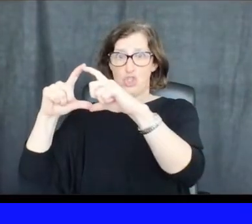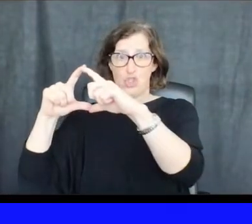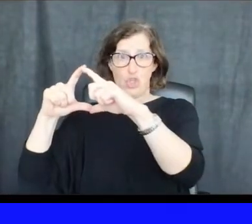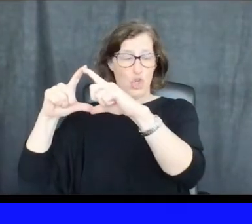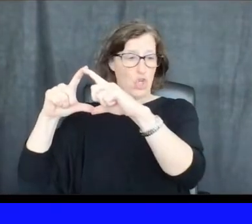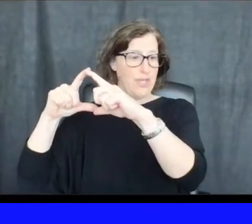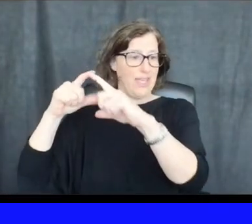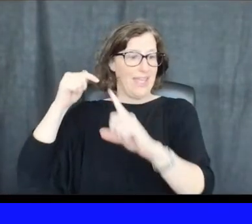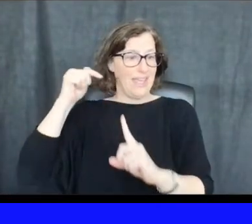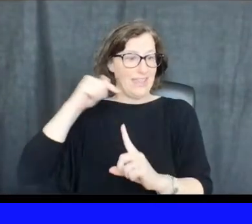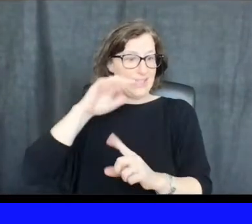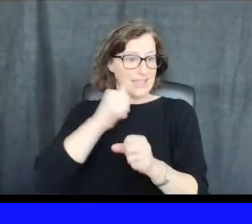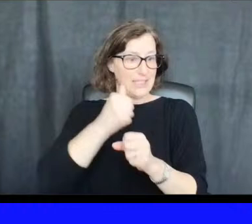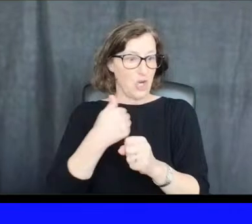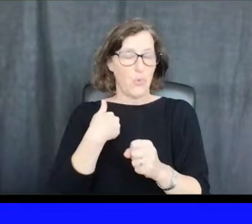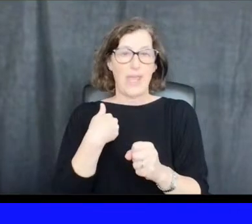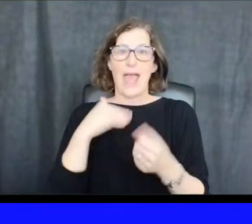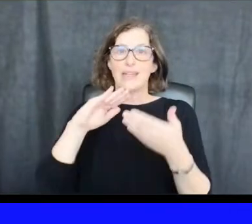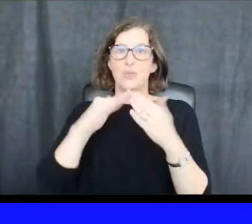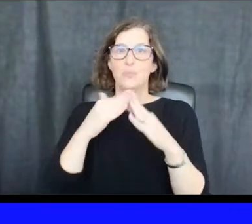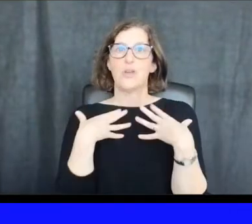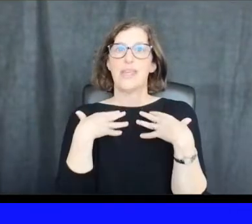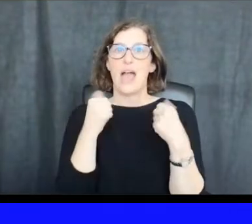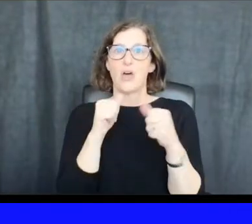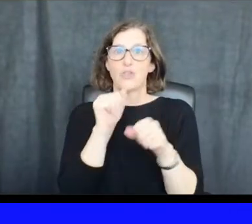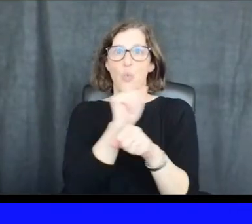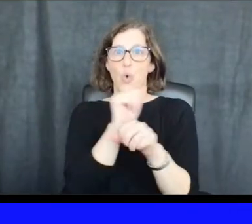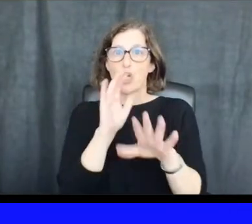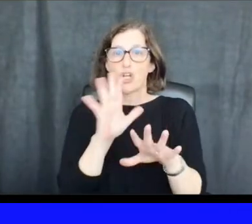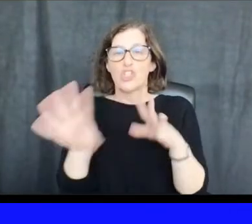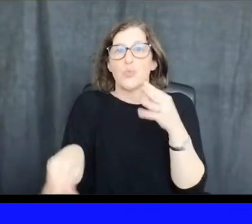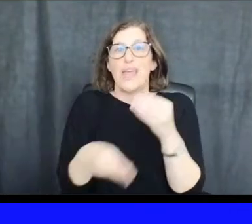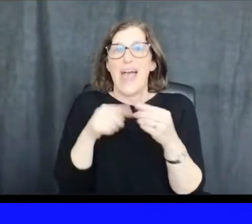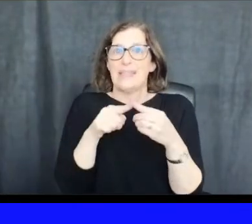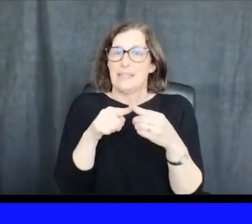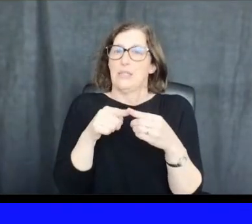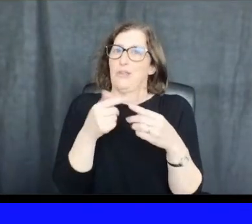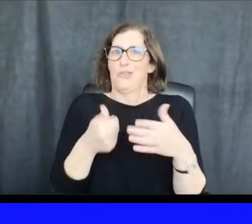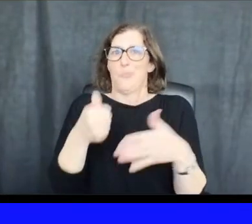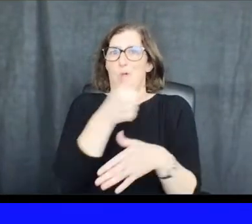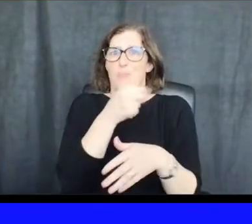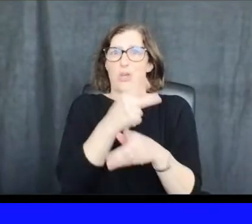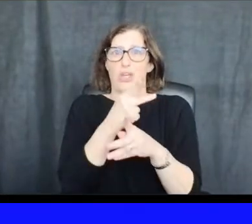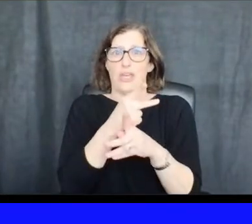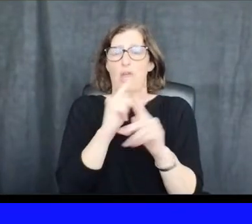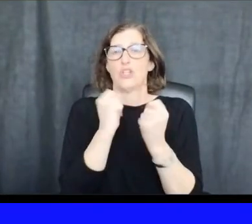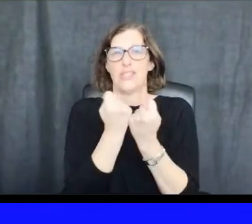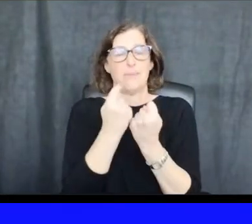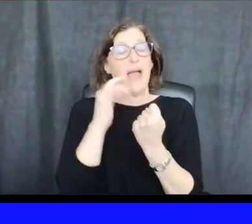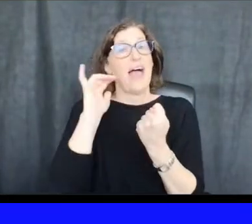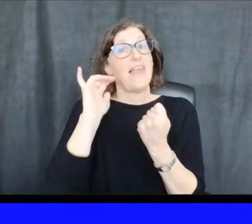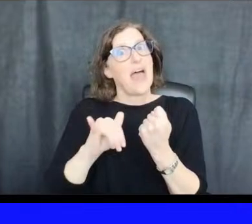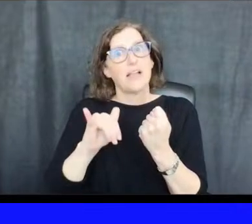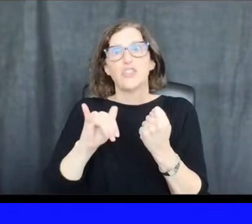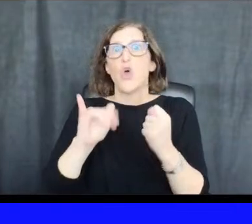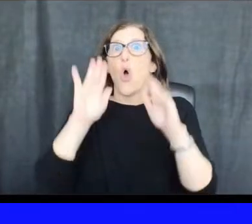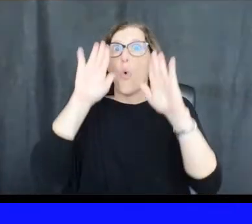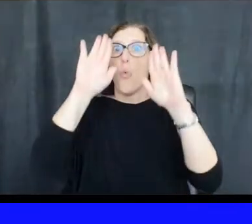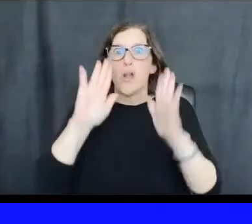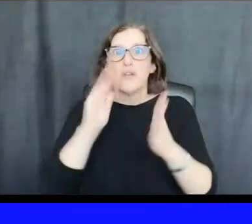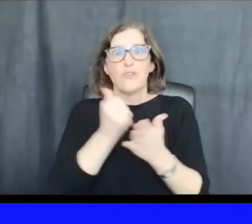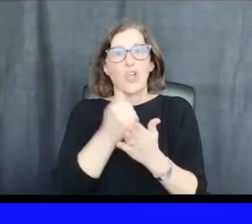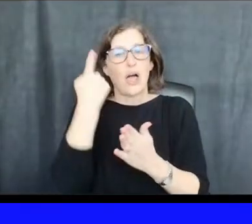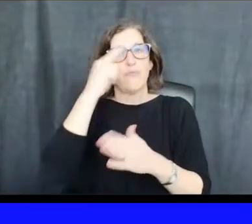ACO team in each of our facilities, 5 themes emerged as needing additional attention to help